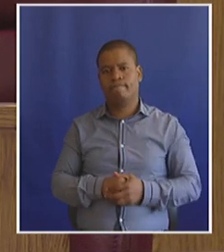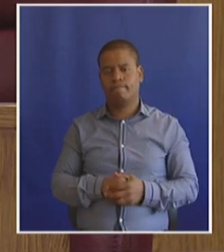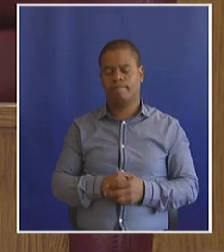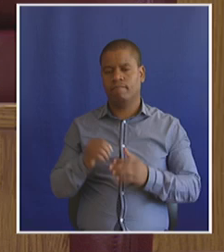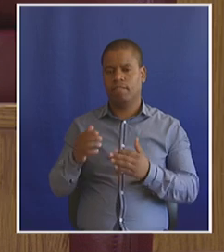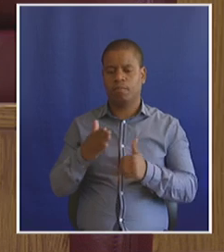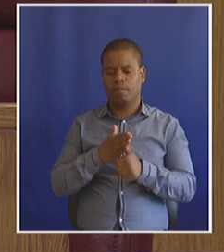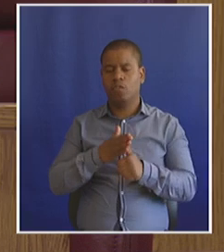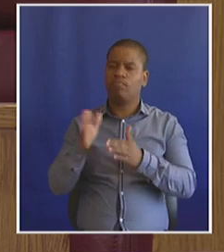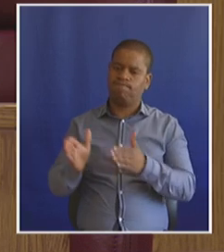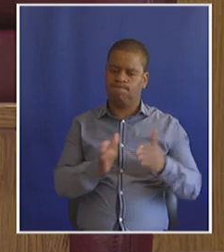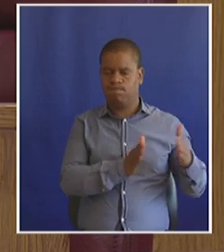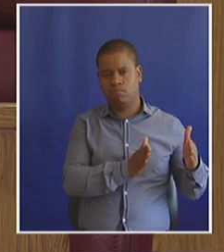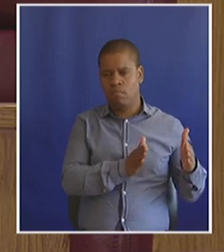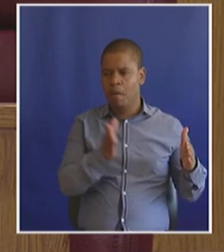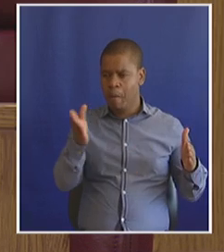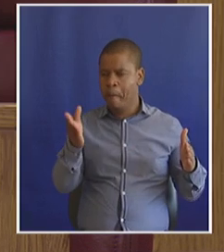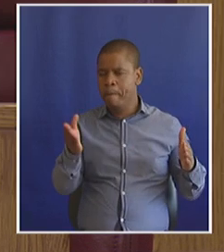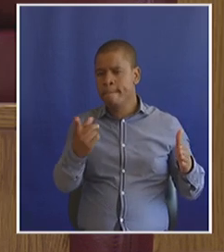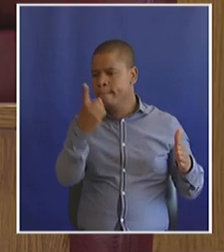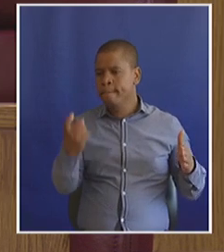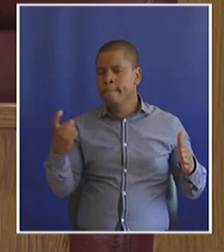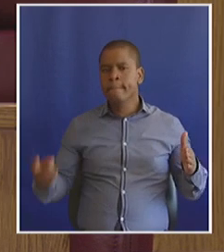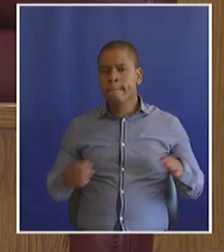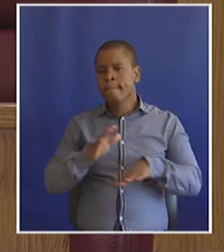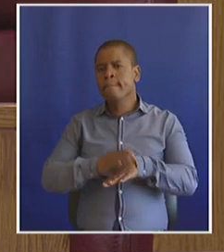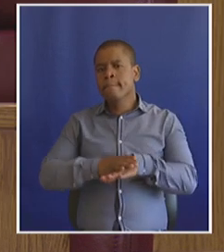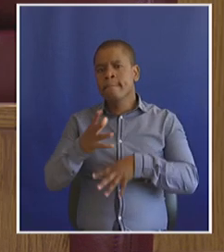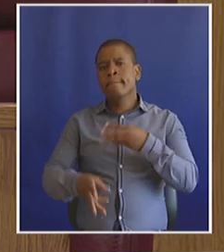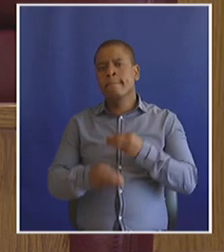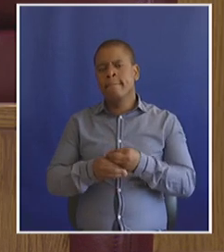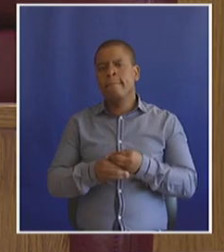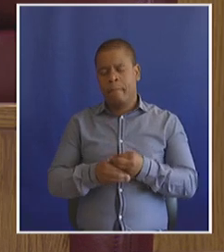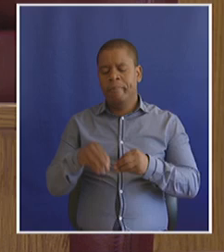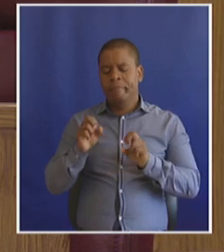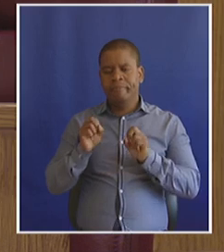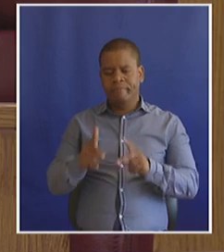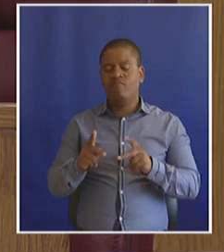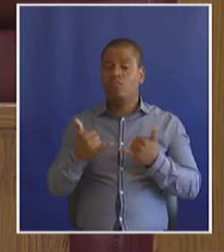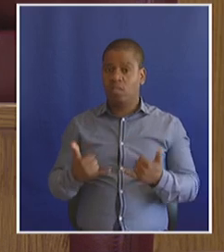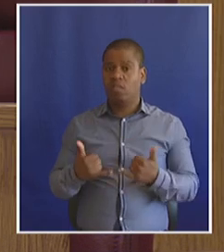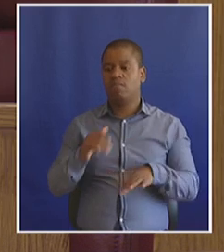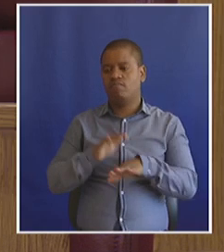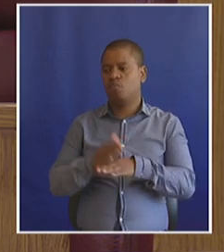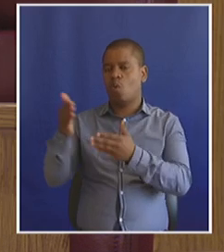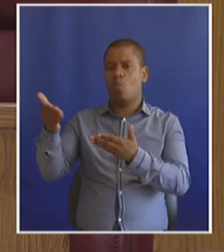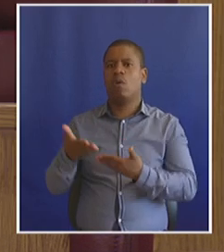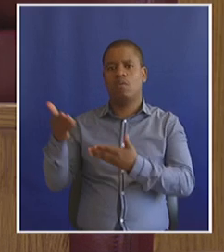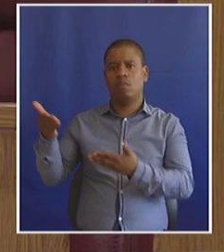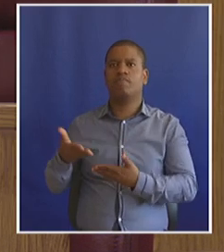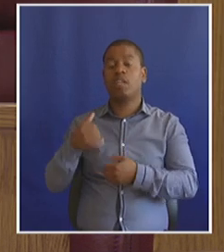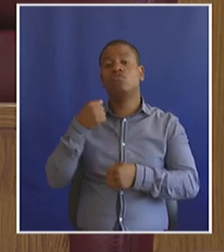can allow honorable members to raise their follow-up questions, let us take this opportunity and welcome our grade